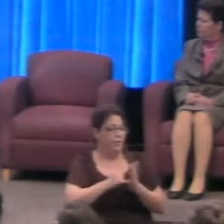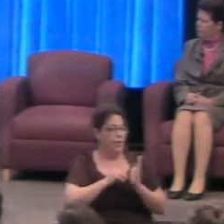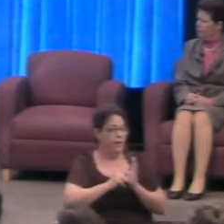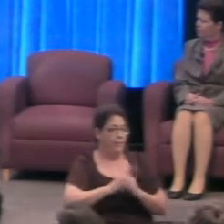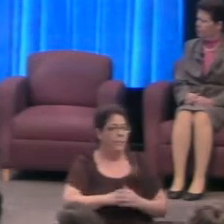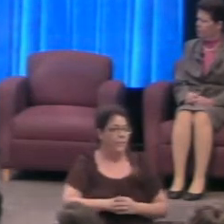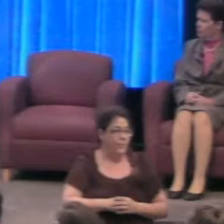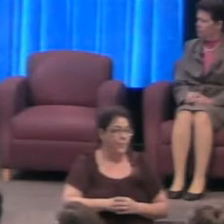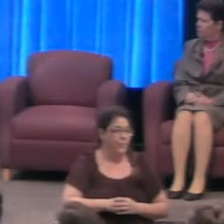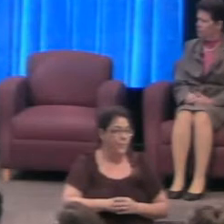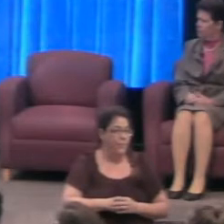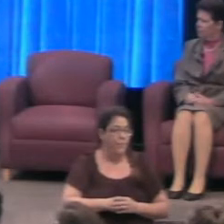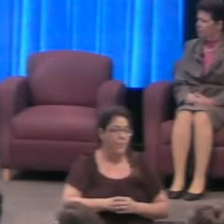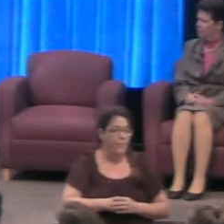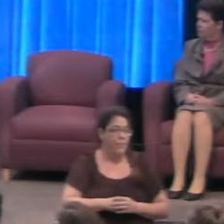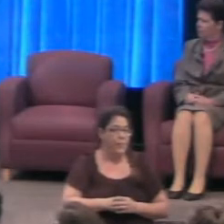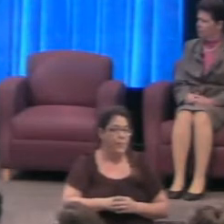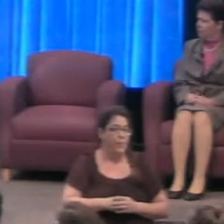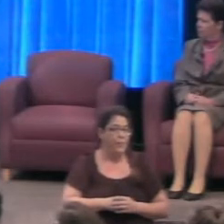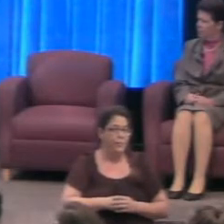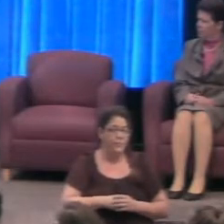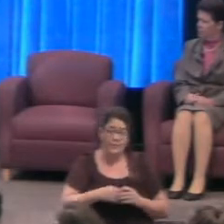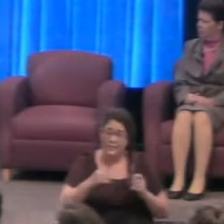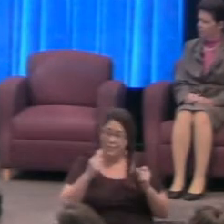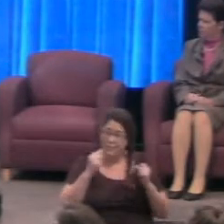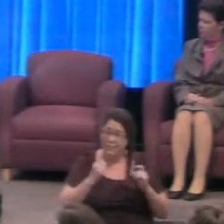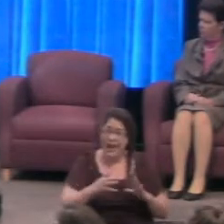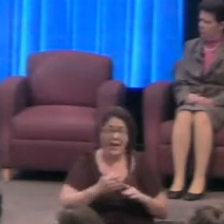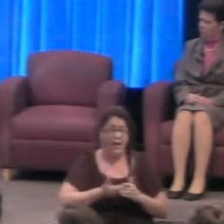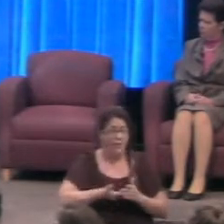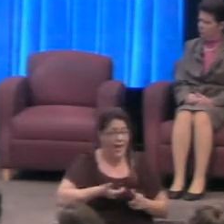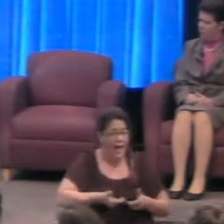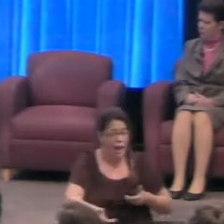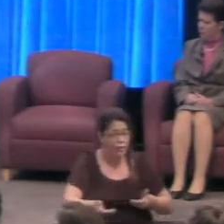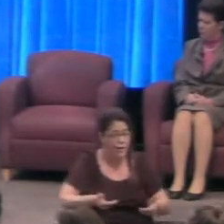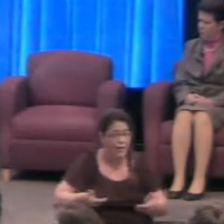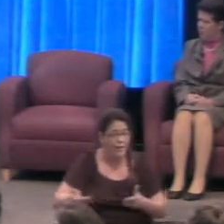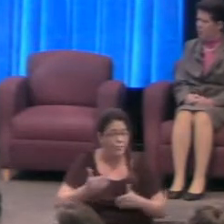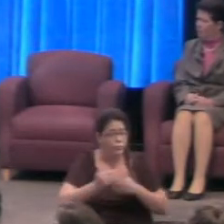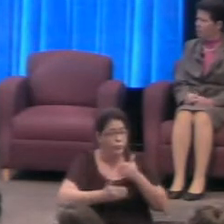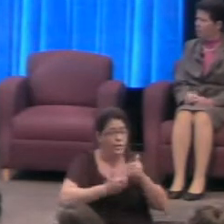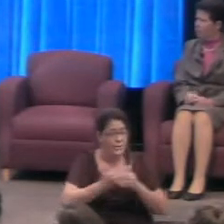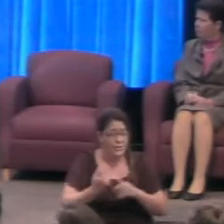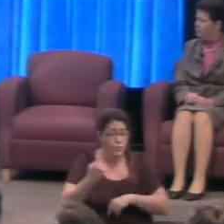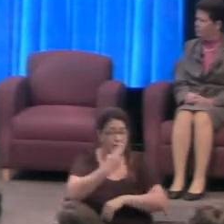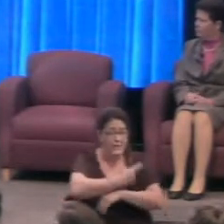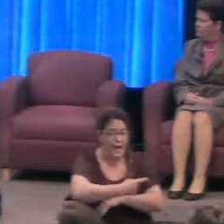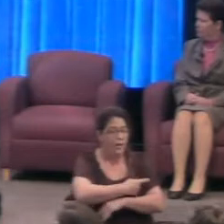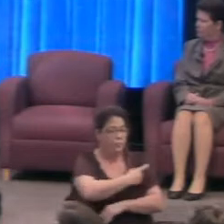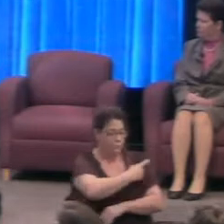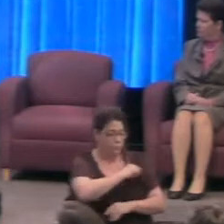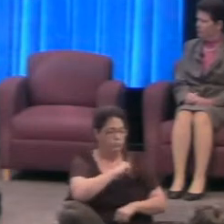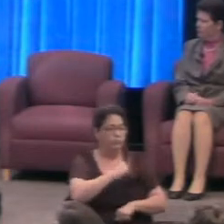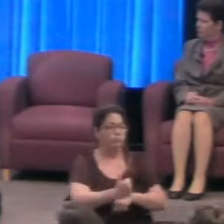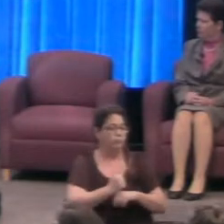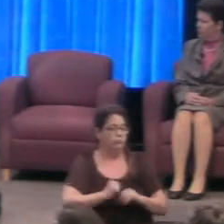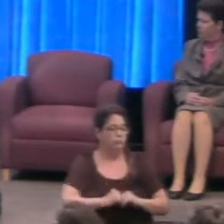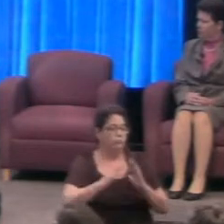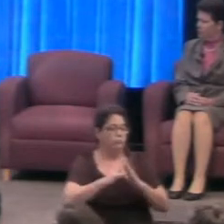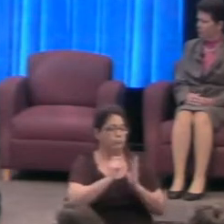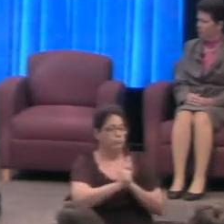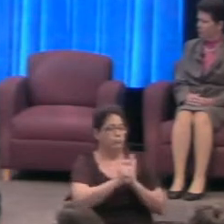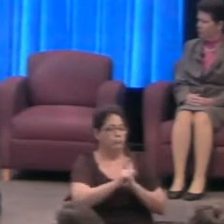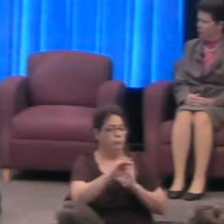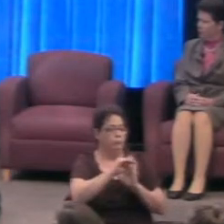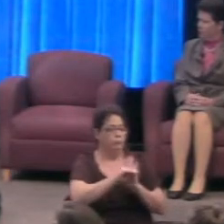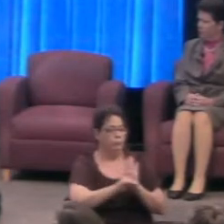a lot of the accelerated hiring processes that we use today, Janet was the author and founder